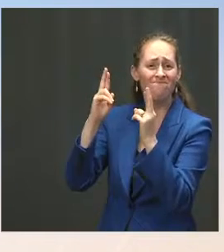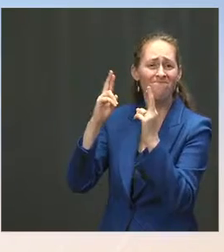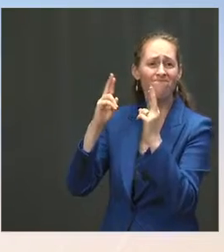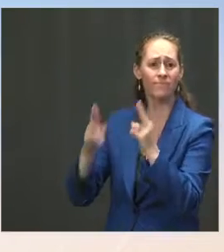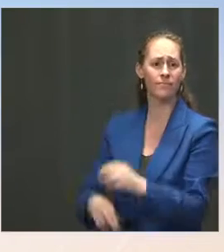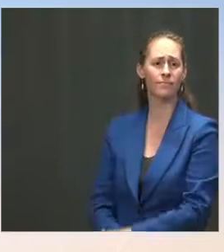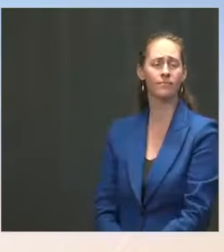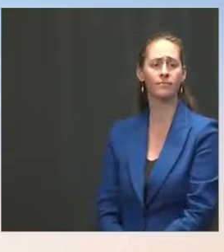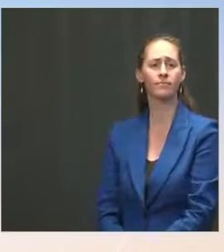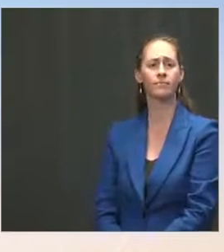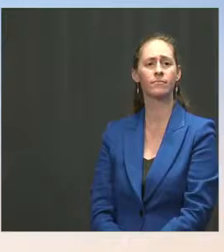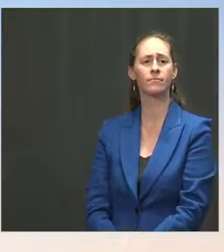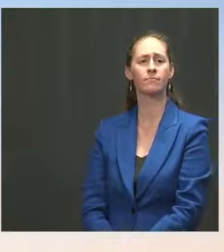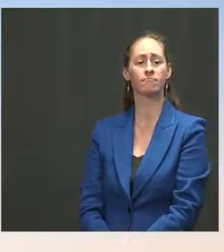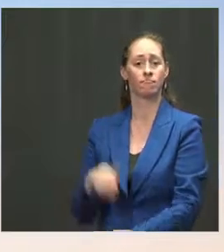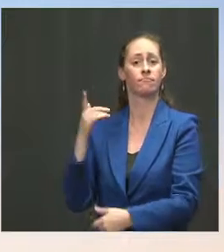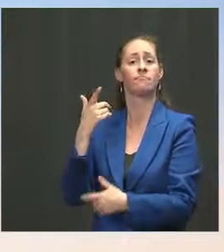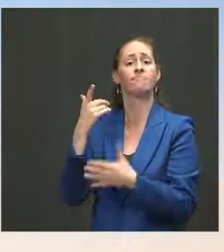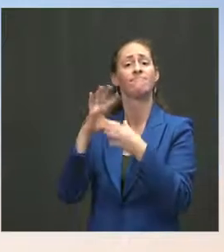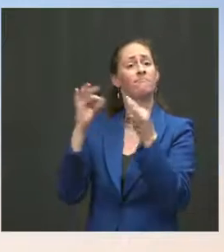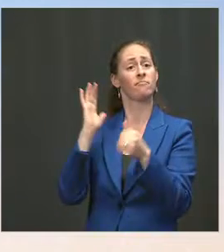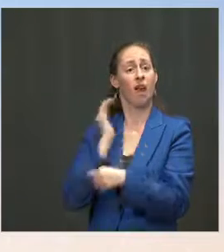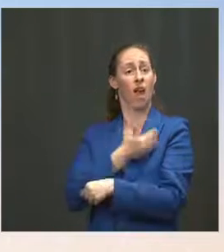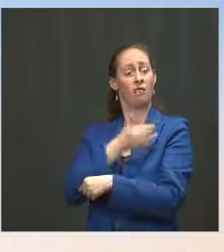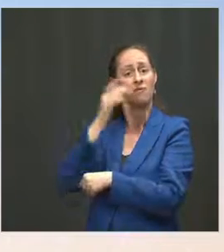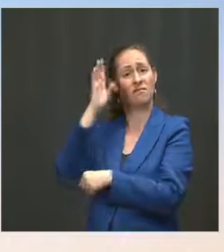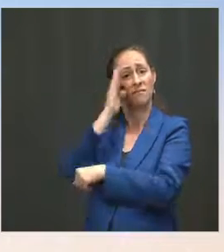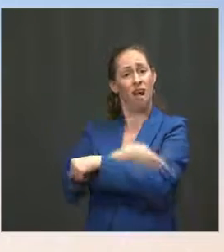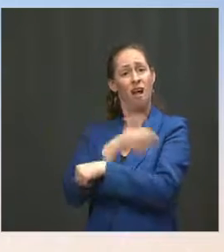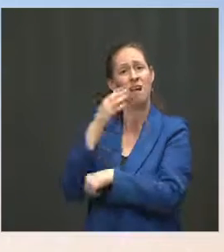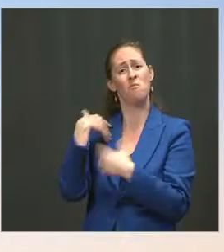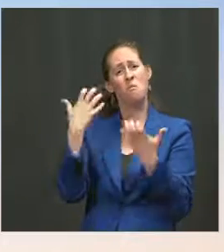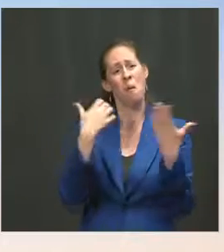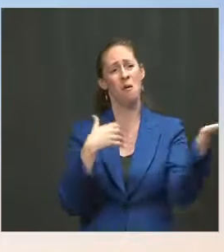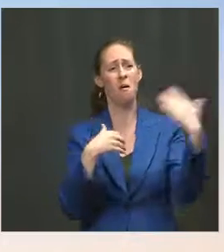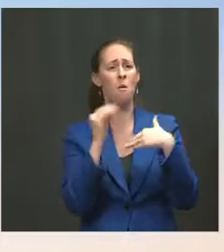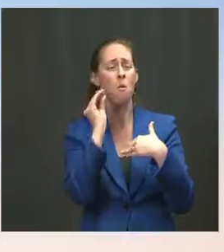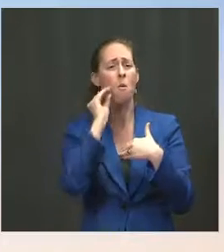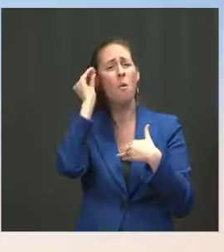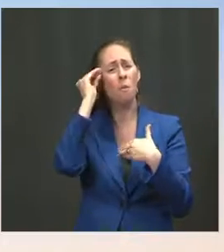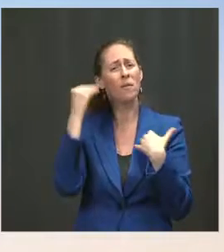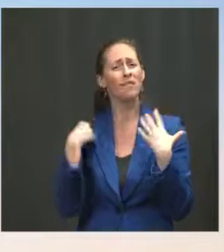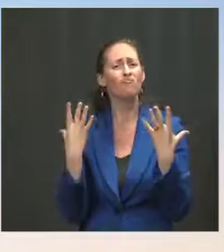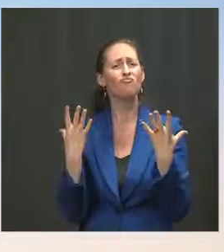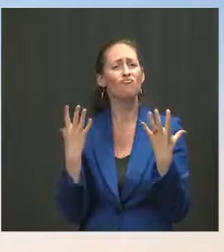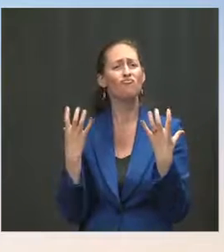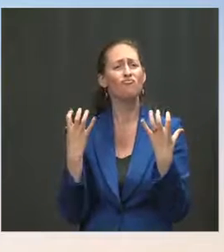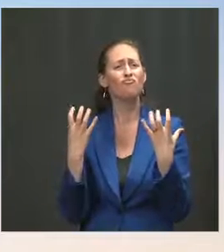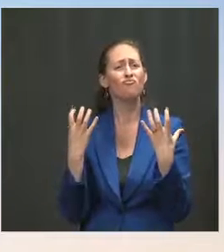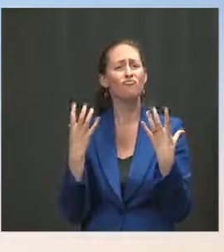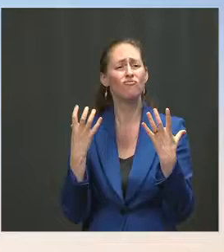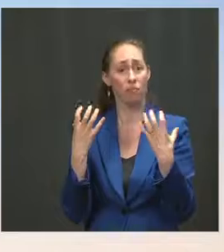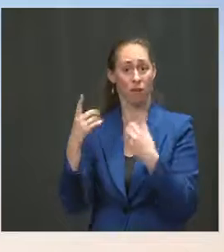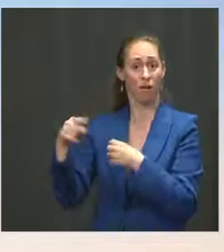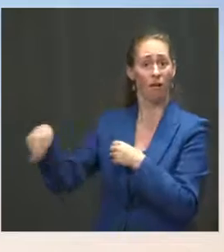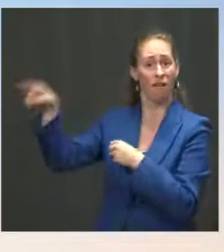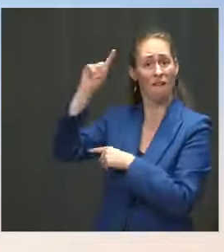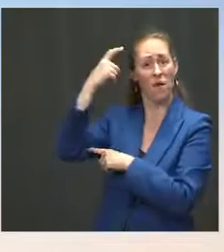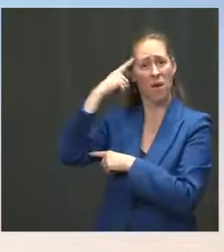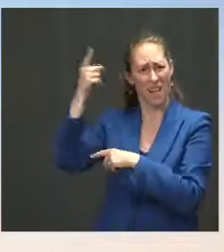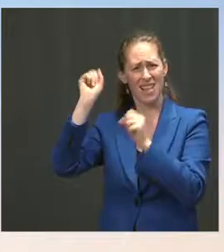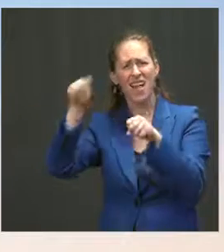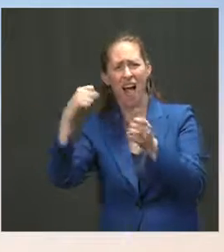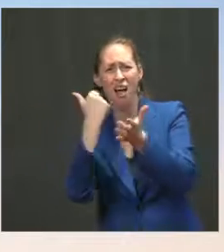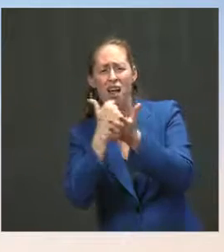release and safe return is a priority. There are many capable people working in our government who are eager to see Austin